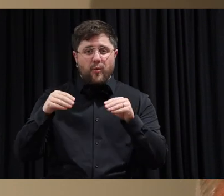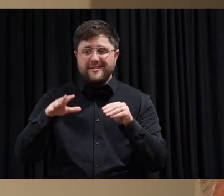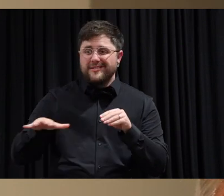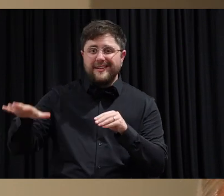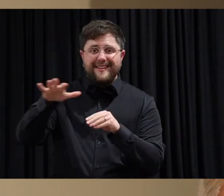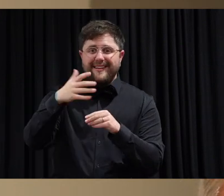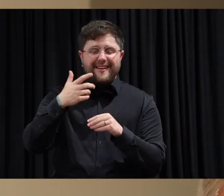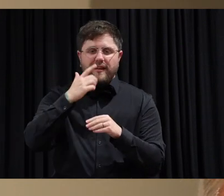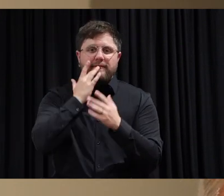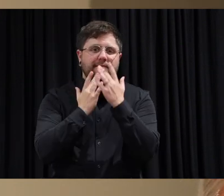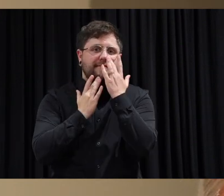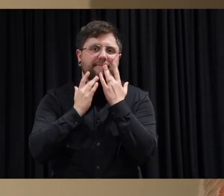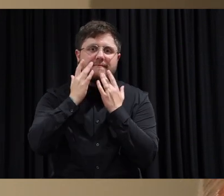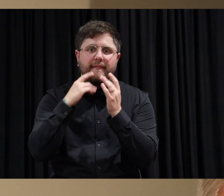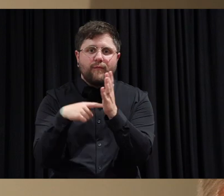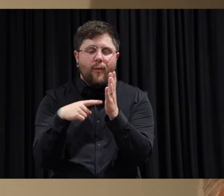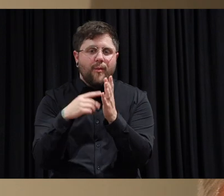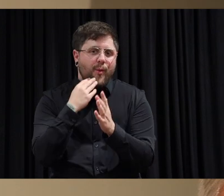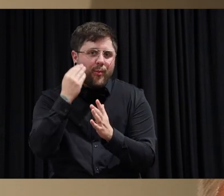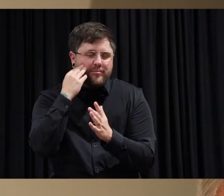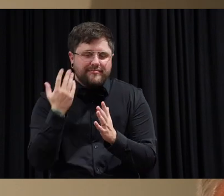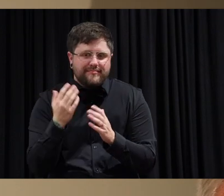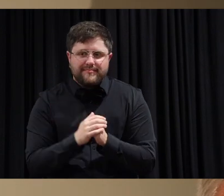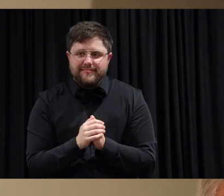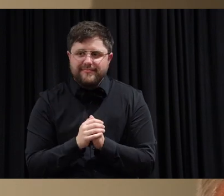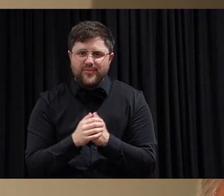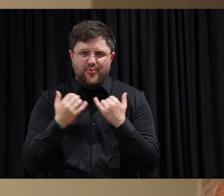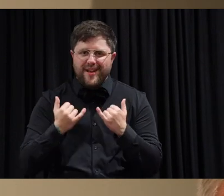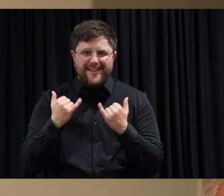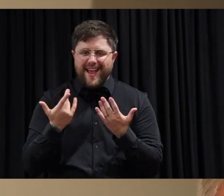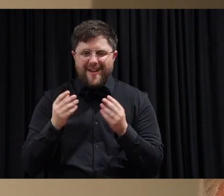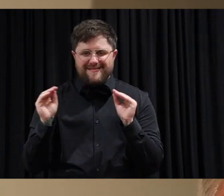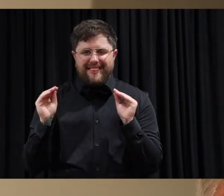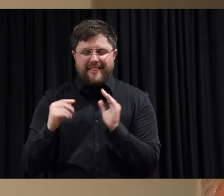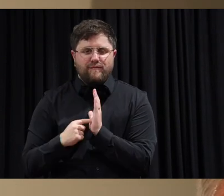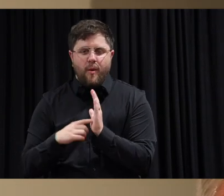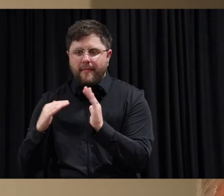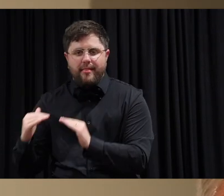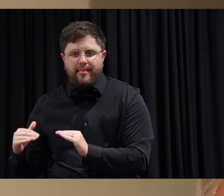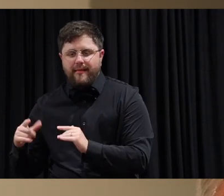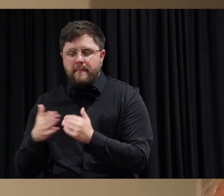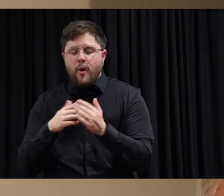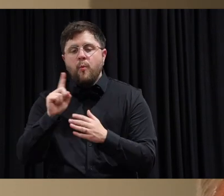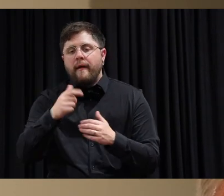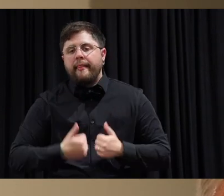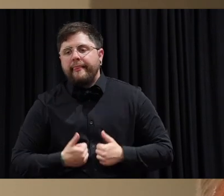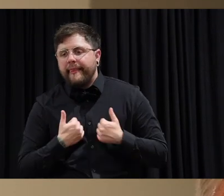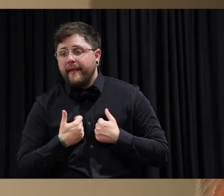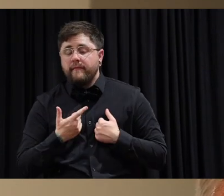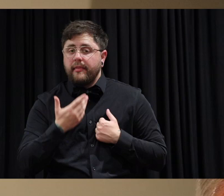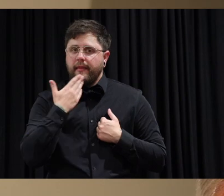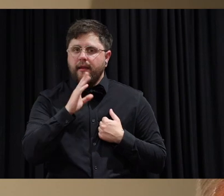there is a scarcity of affordable housing units at the lower end of the market. No matter where you live, Thank God